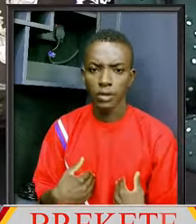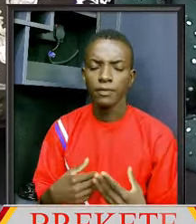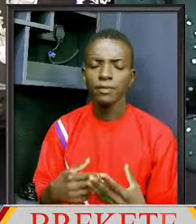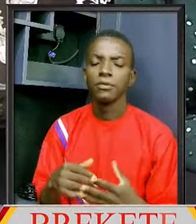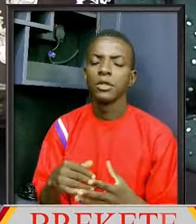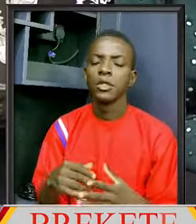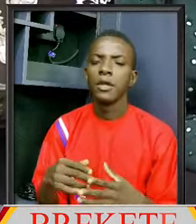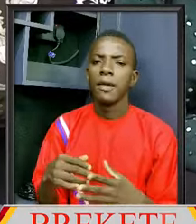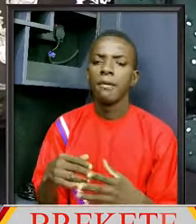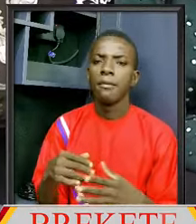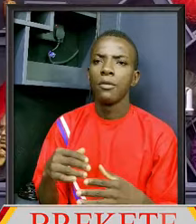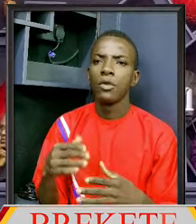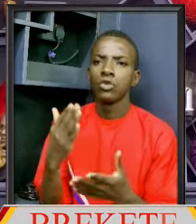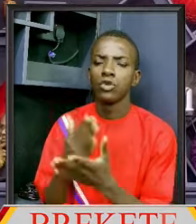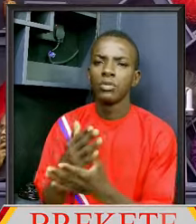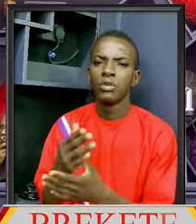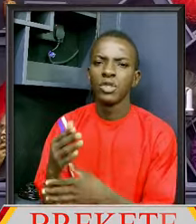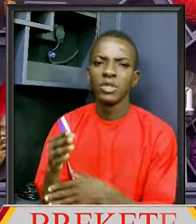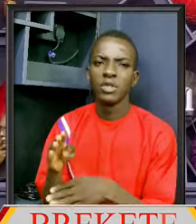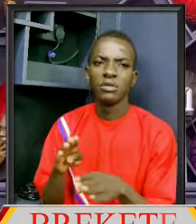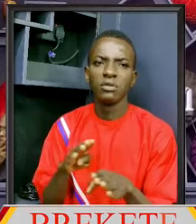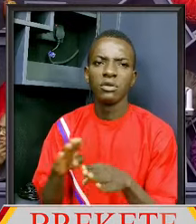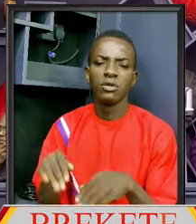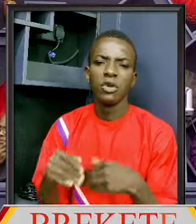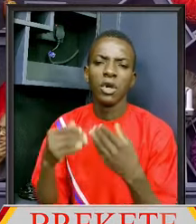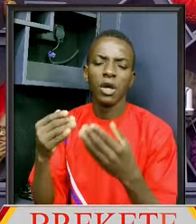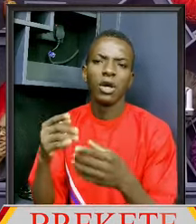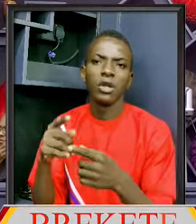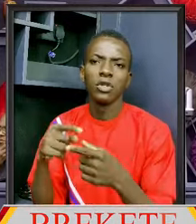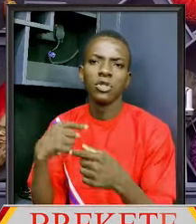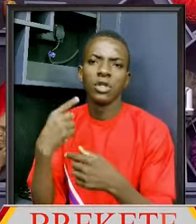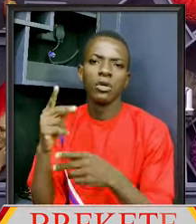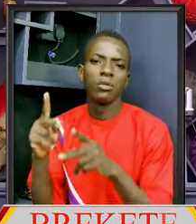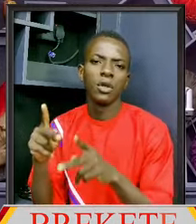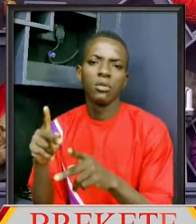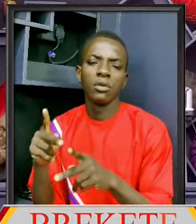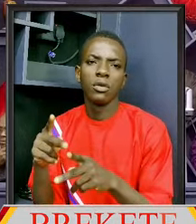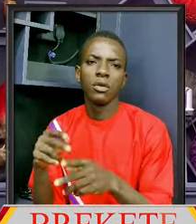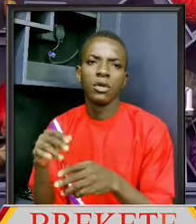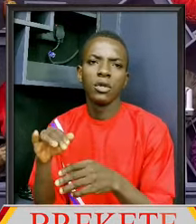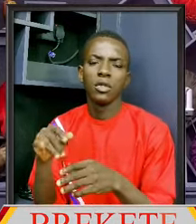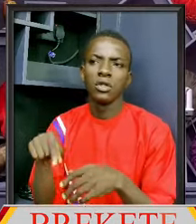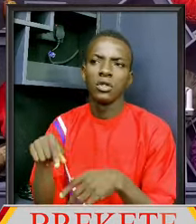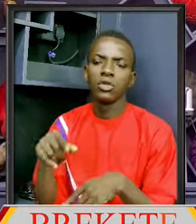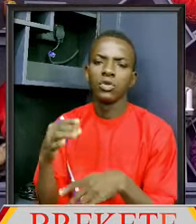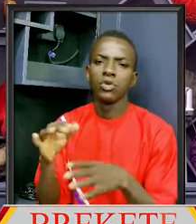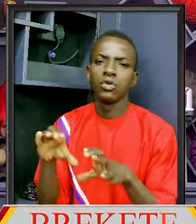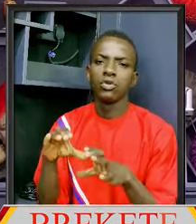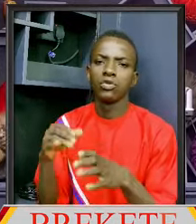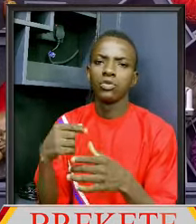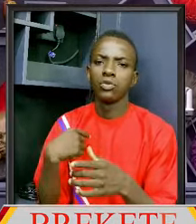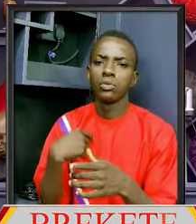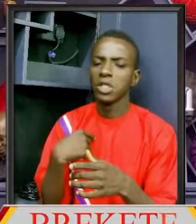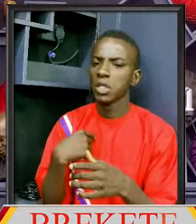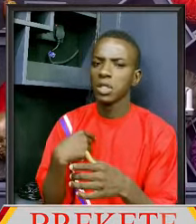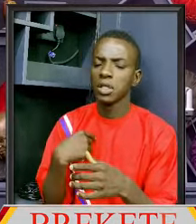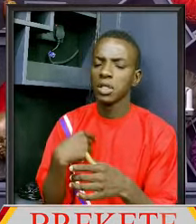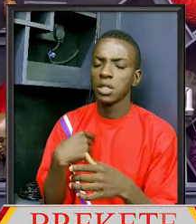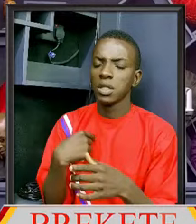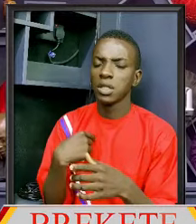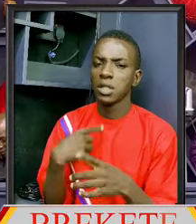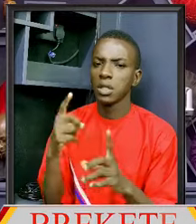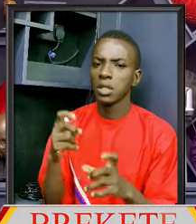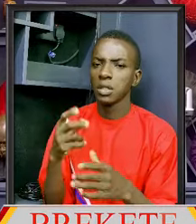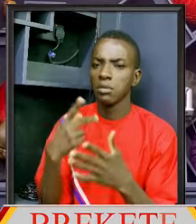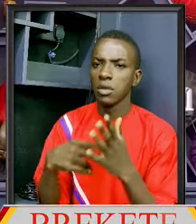Okay. Make we stop this habit where we they carry ourselves, they go tell people, now this one you go do me. Because